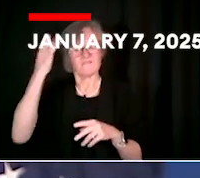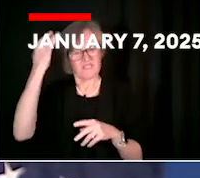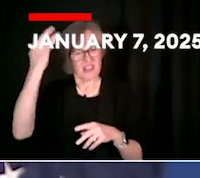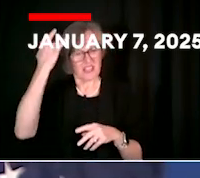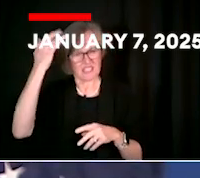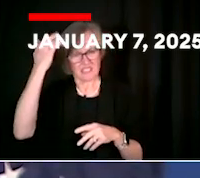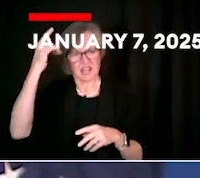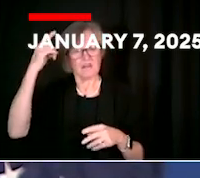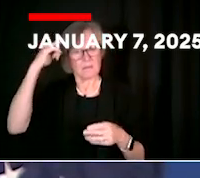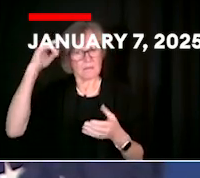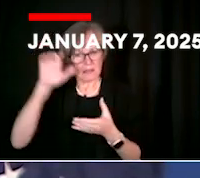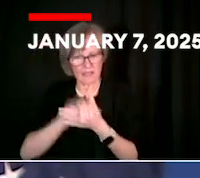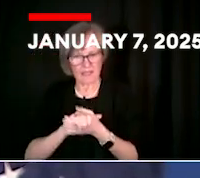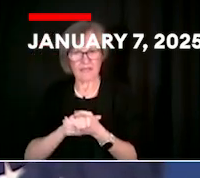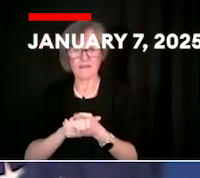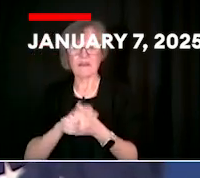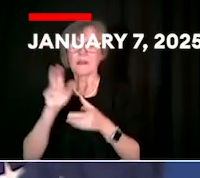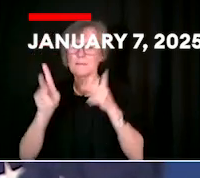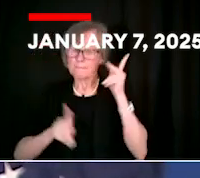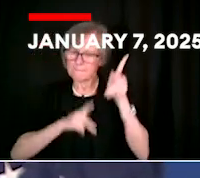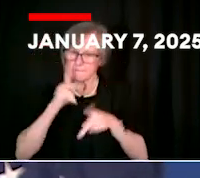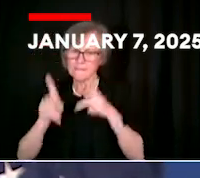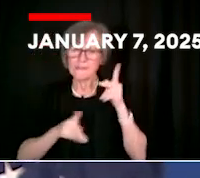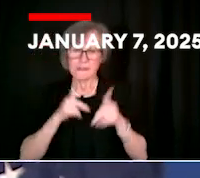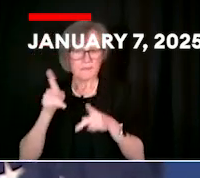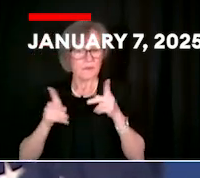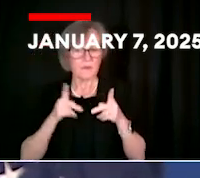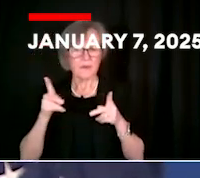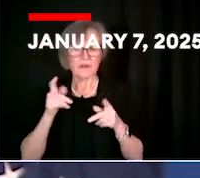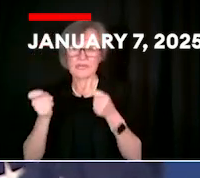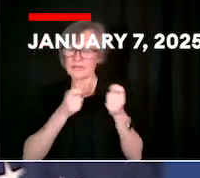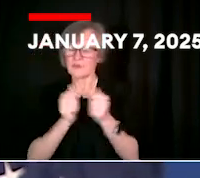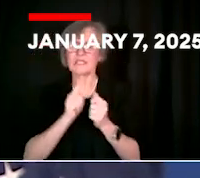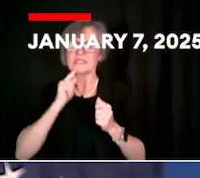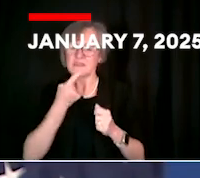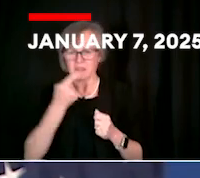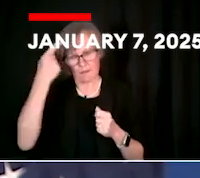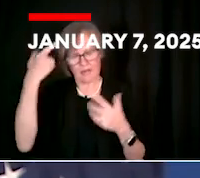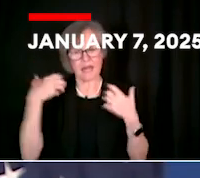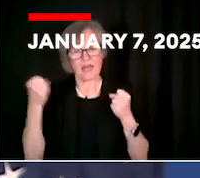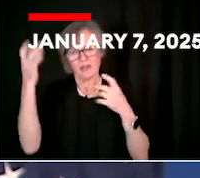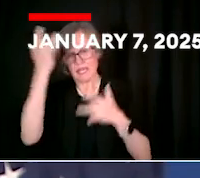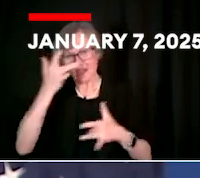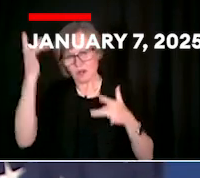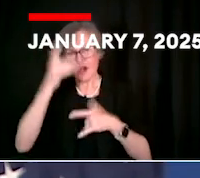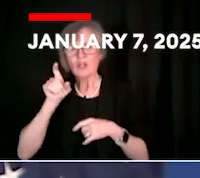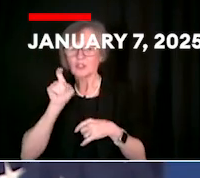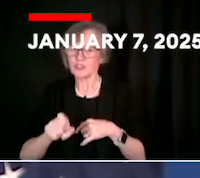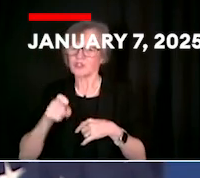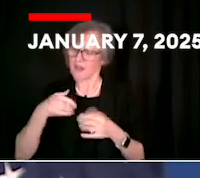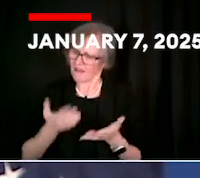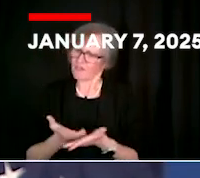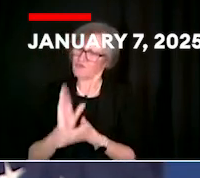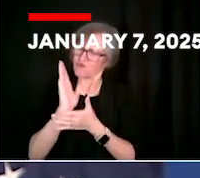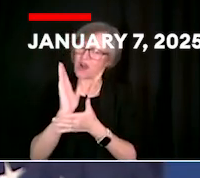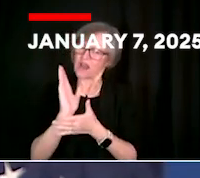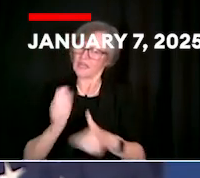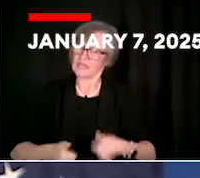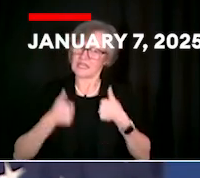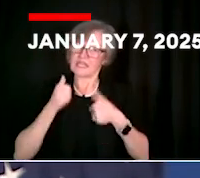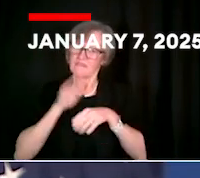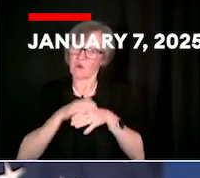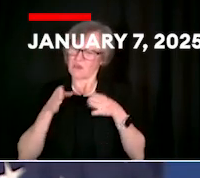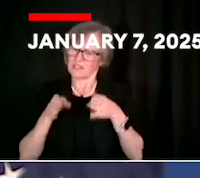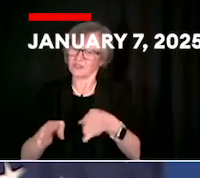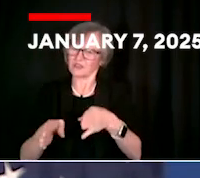belief that people who are dealing with severe mental health illness should have the right to live on the streets.